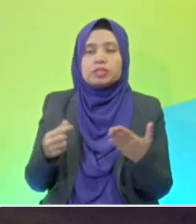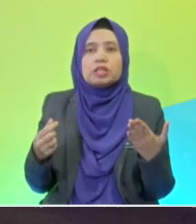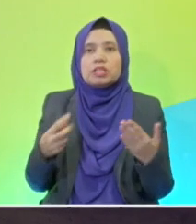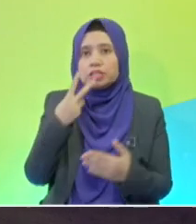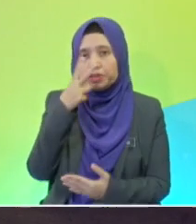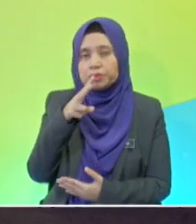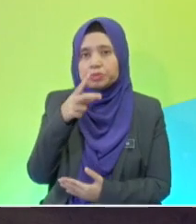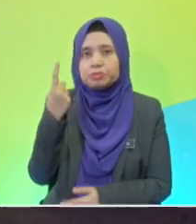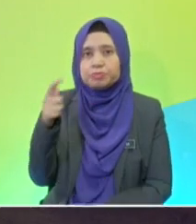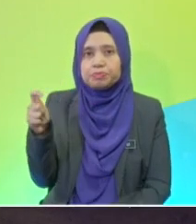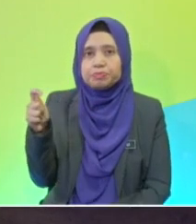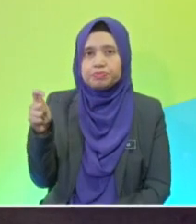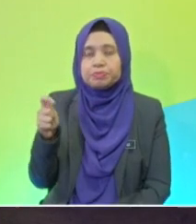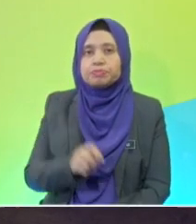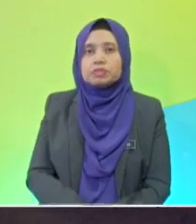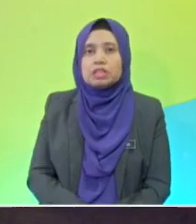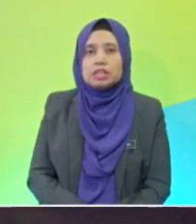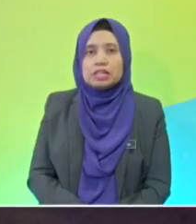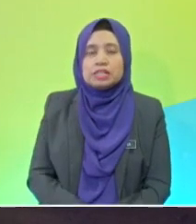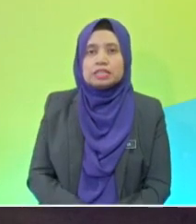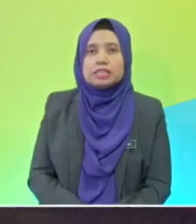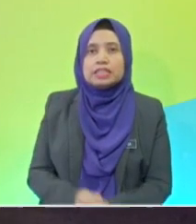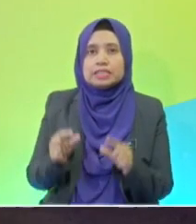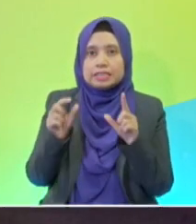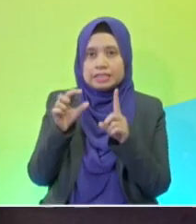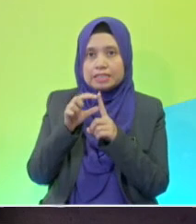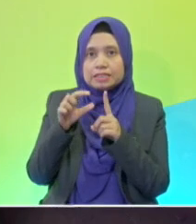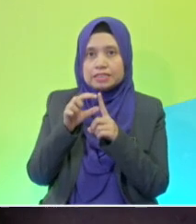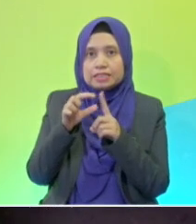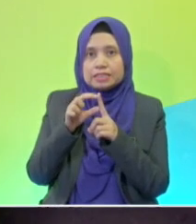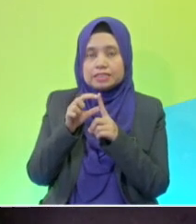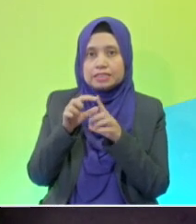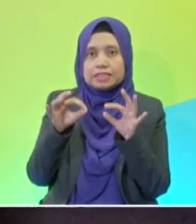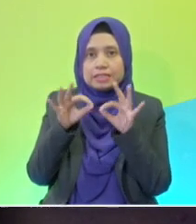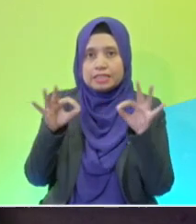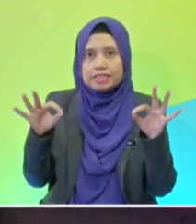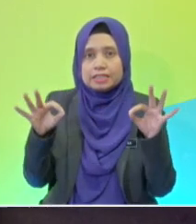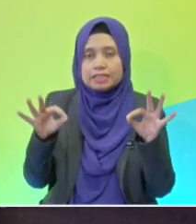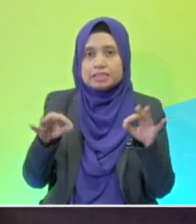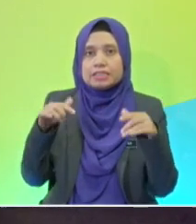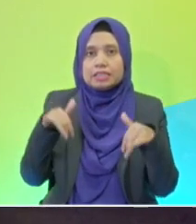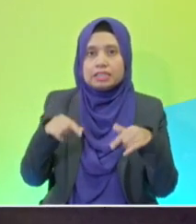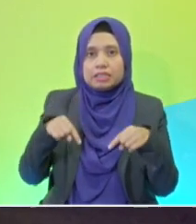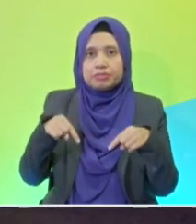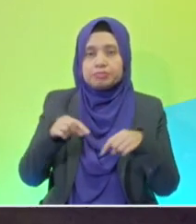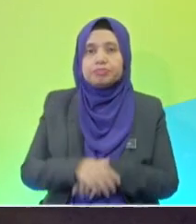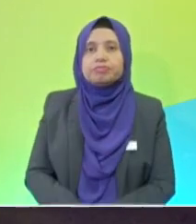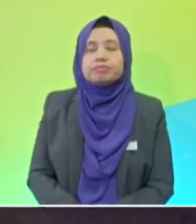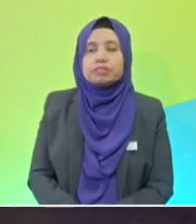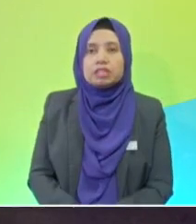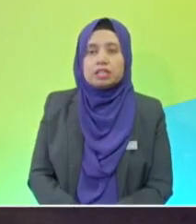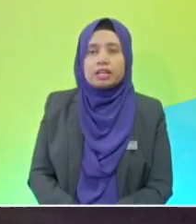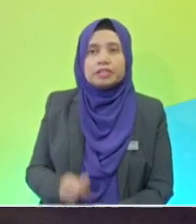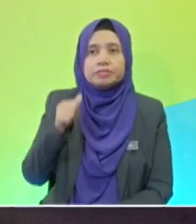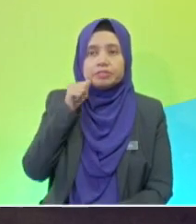at the sentences here, okay? All right. Okay, can you please read, okay,